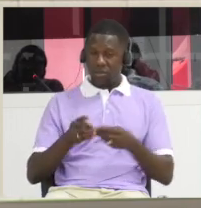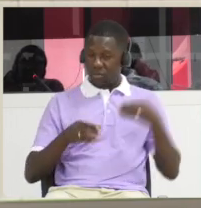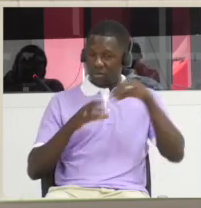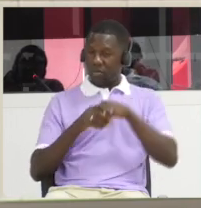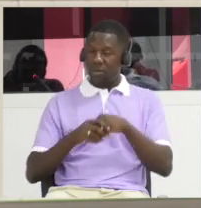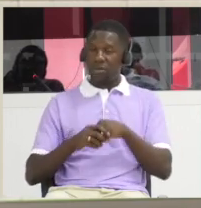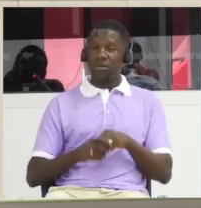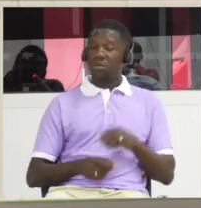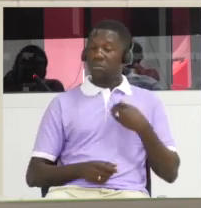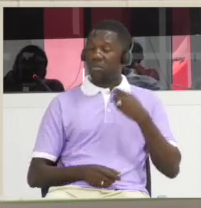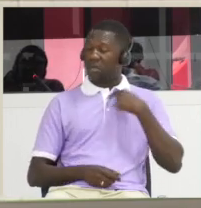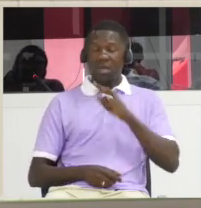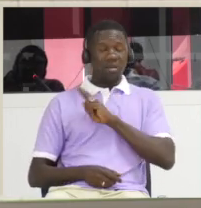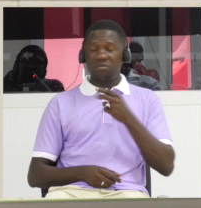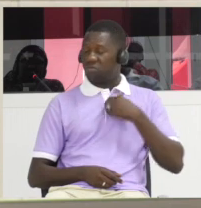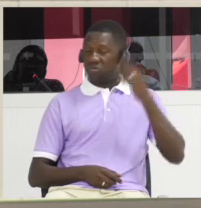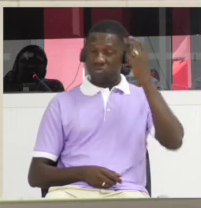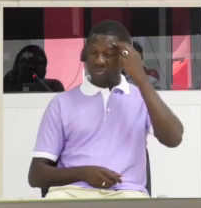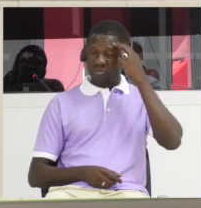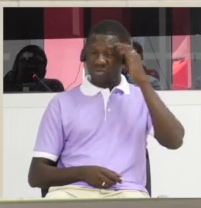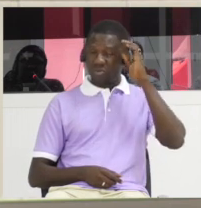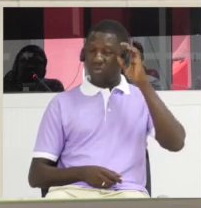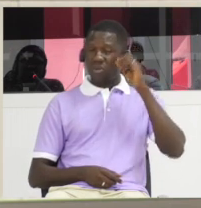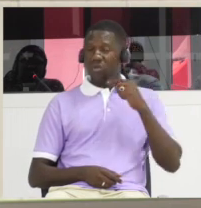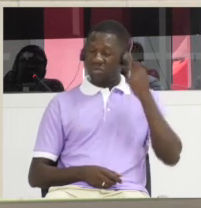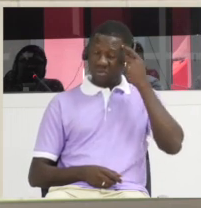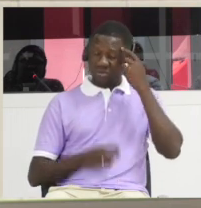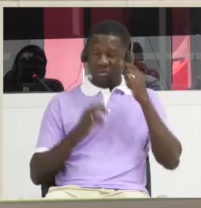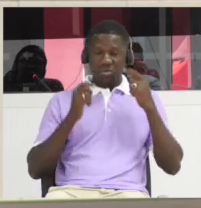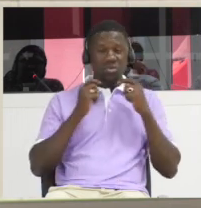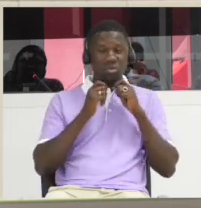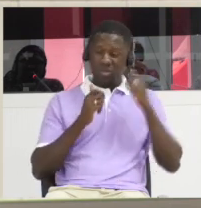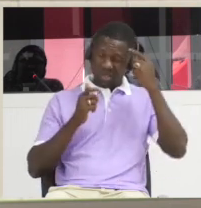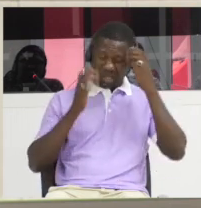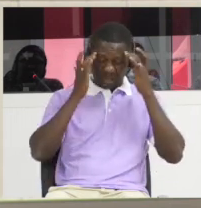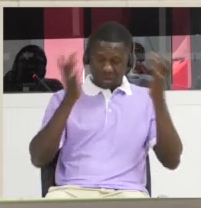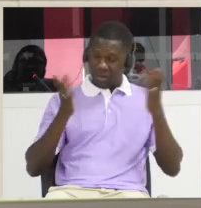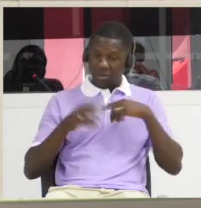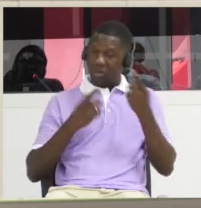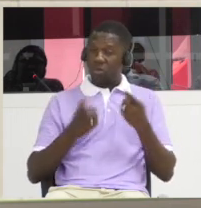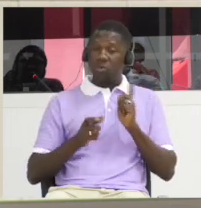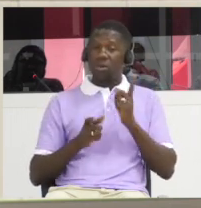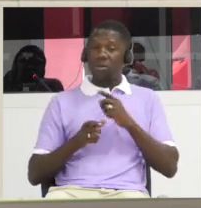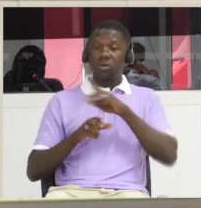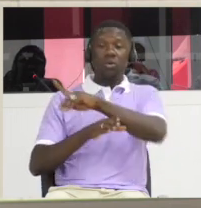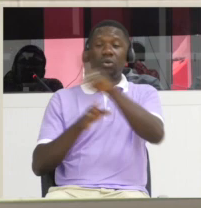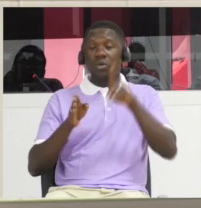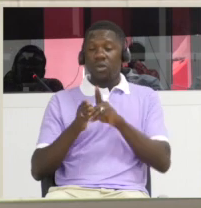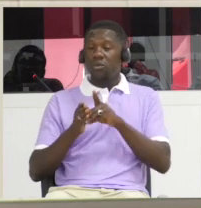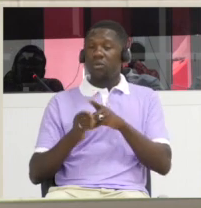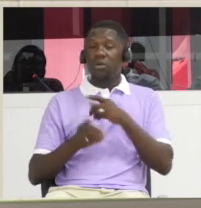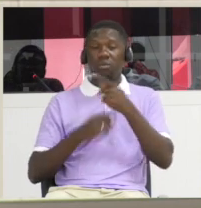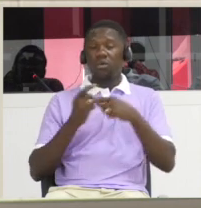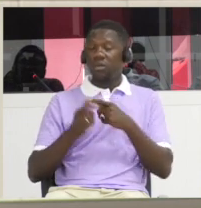knowledge or expertise in what would be the optimum location for a military exercise. This thing was being